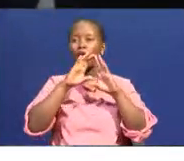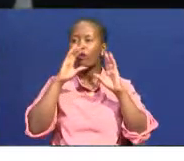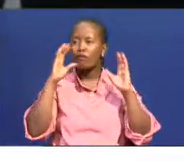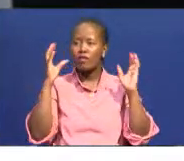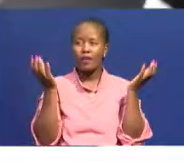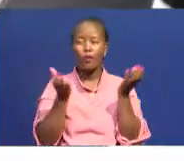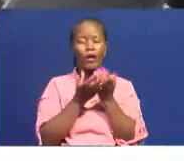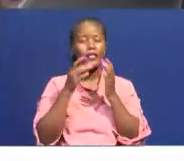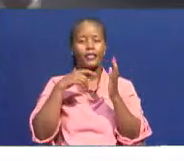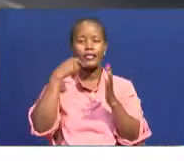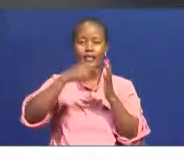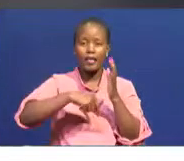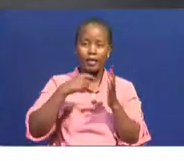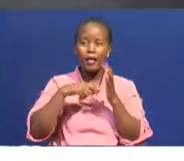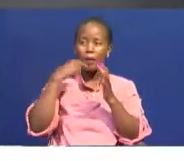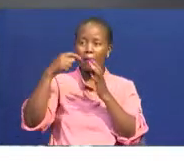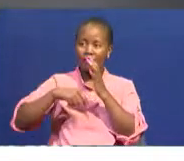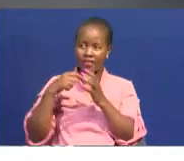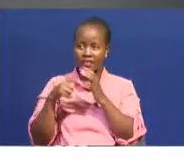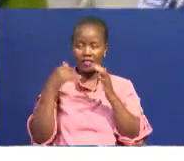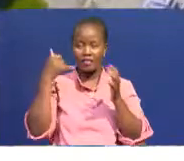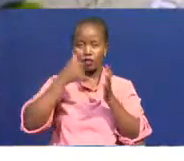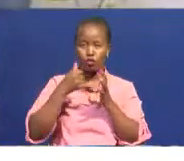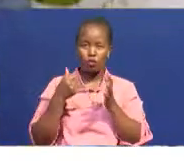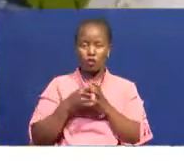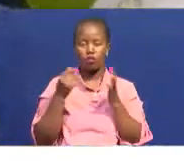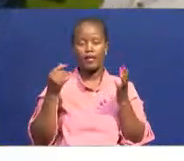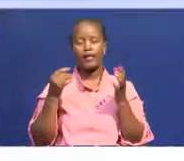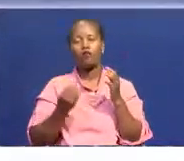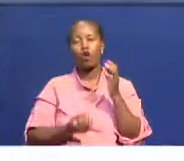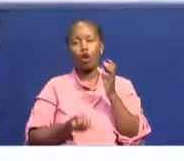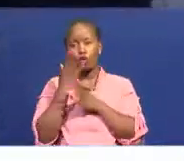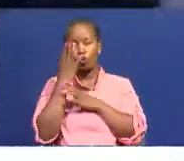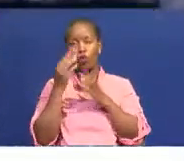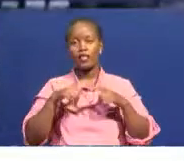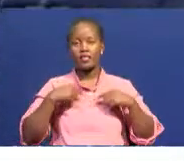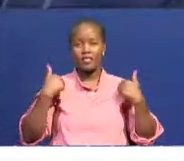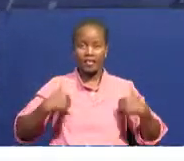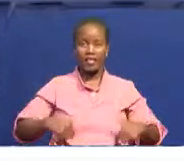polymer manufacturers, is contributing to China's green transformation drive and is